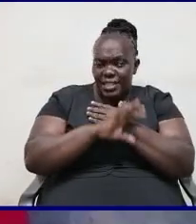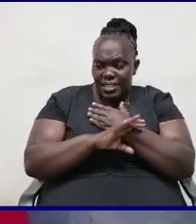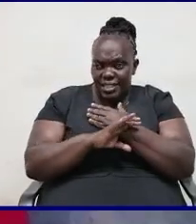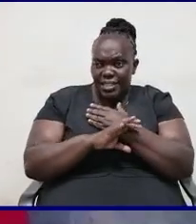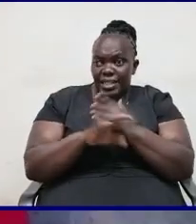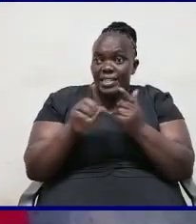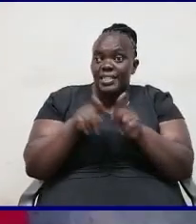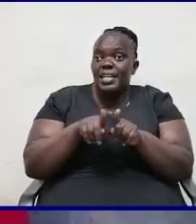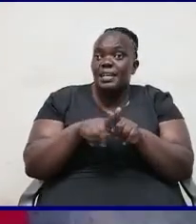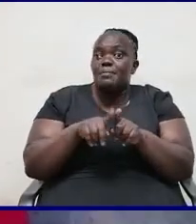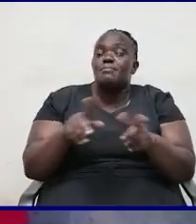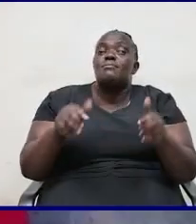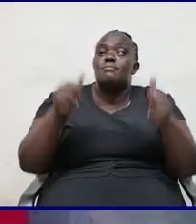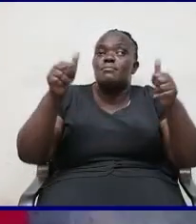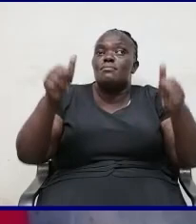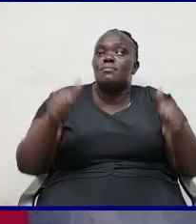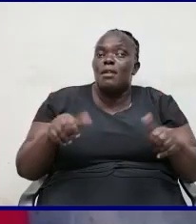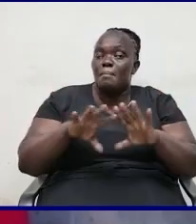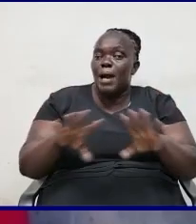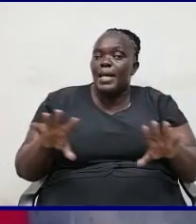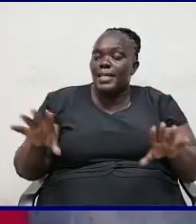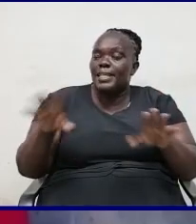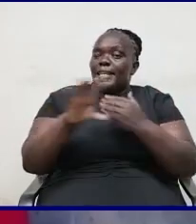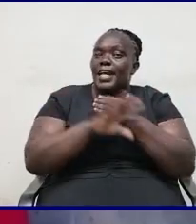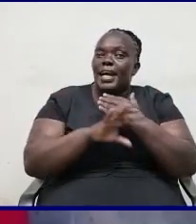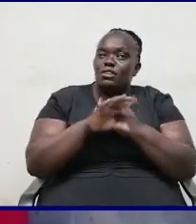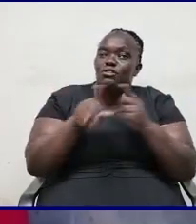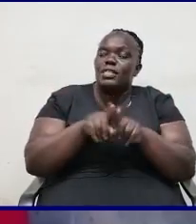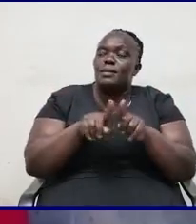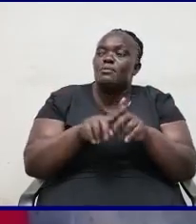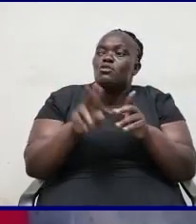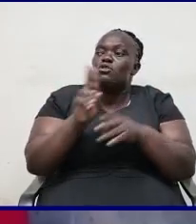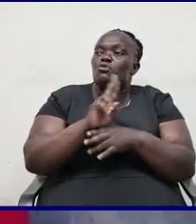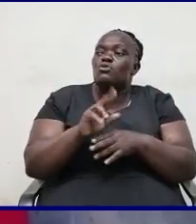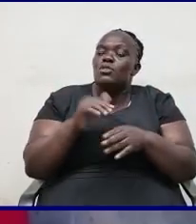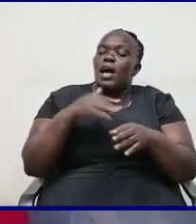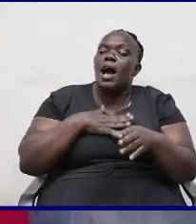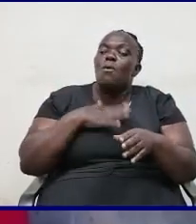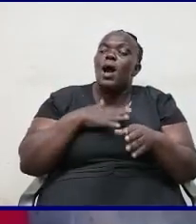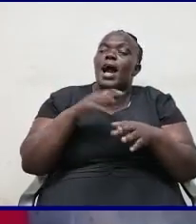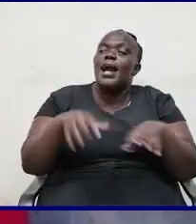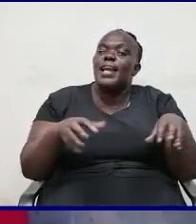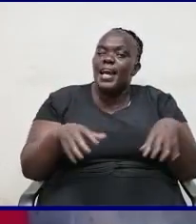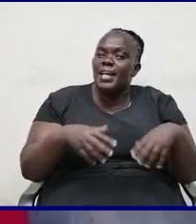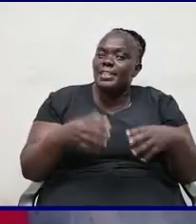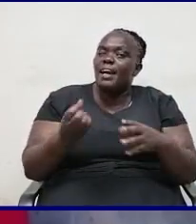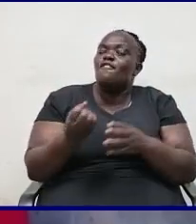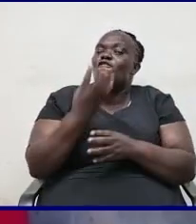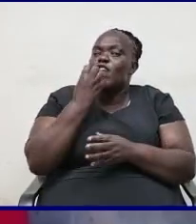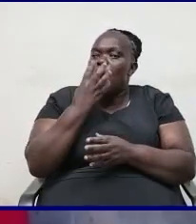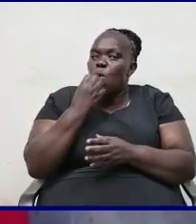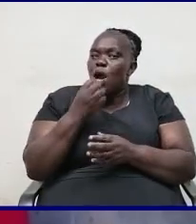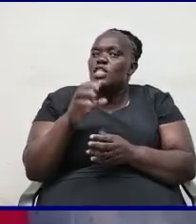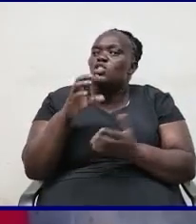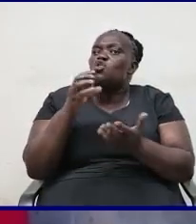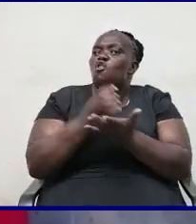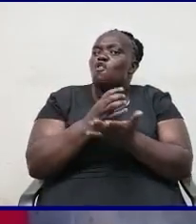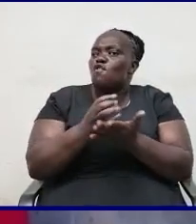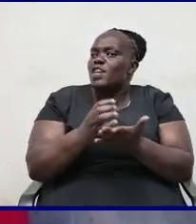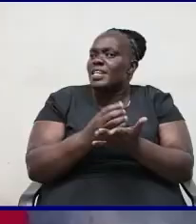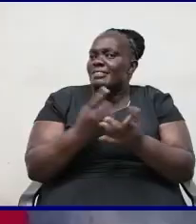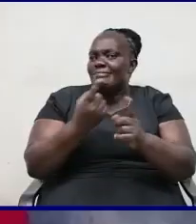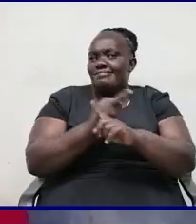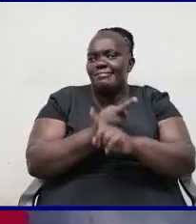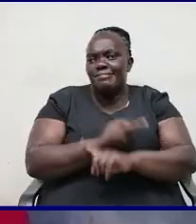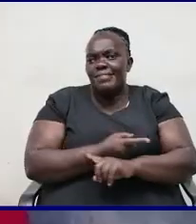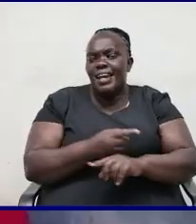country, and to also to brand and market the country. We're also utilizing our agriculture, be it flowers, coffee, and so on,